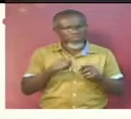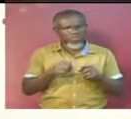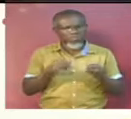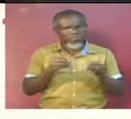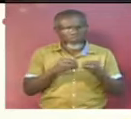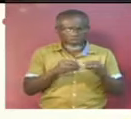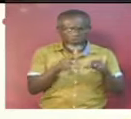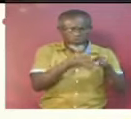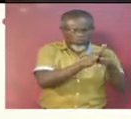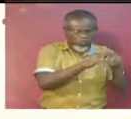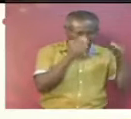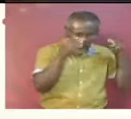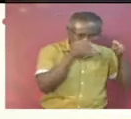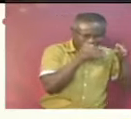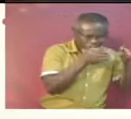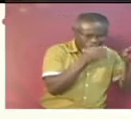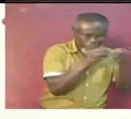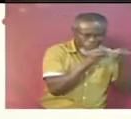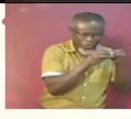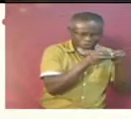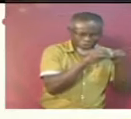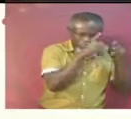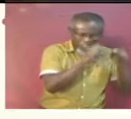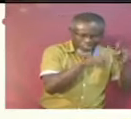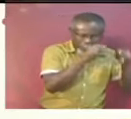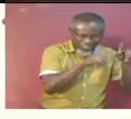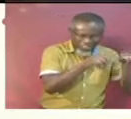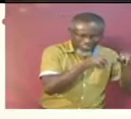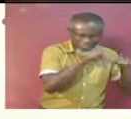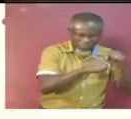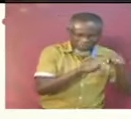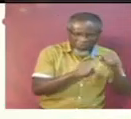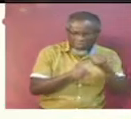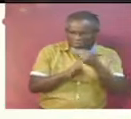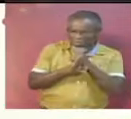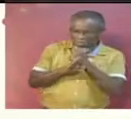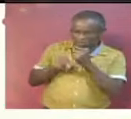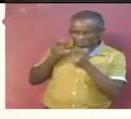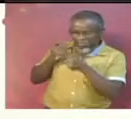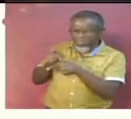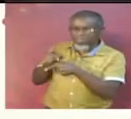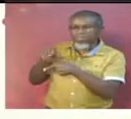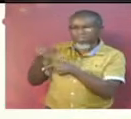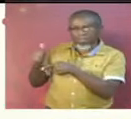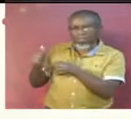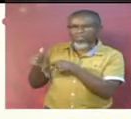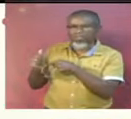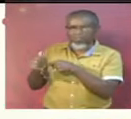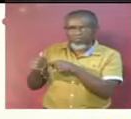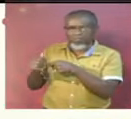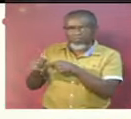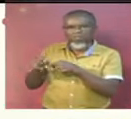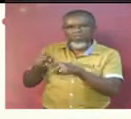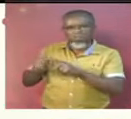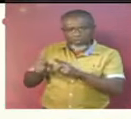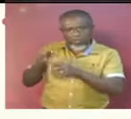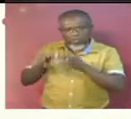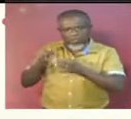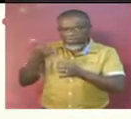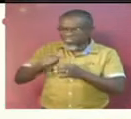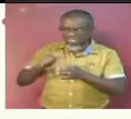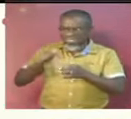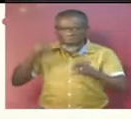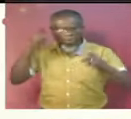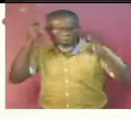allocation to the large-scale COVID testing. So we're monitoring, and if we see anything that is unusual or worrisome, then